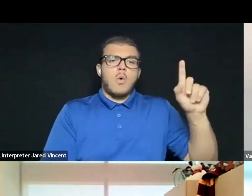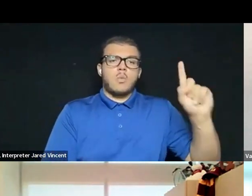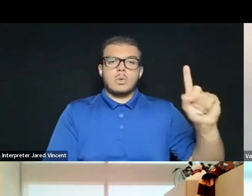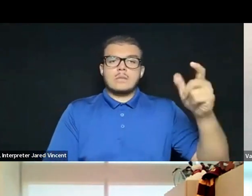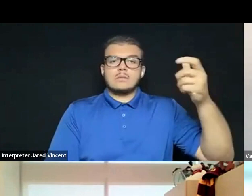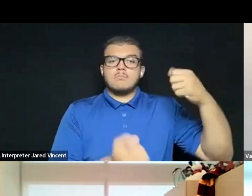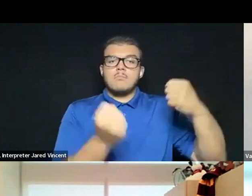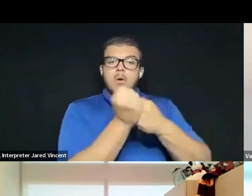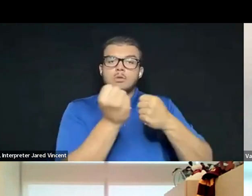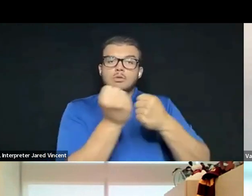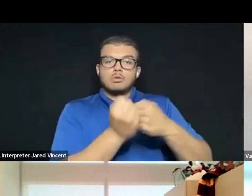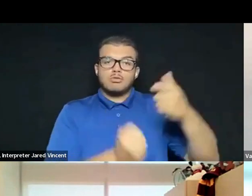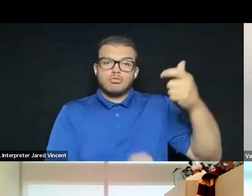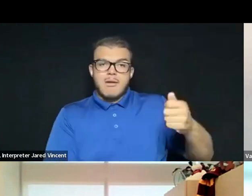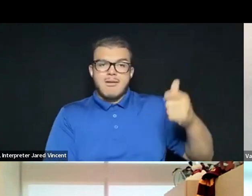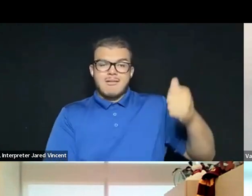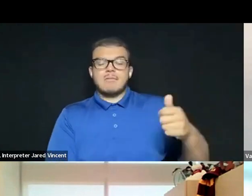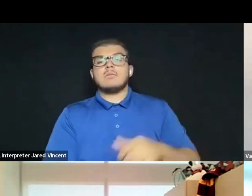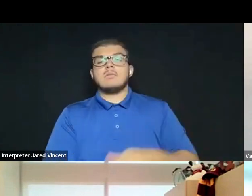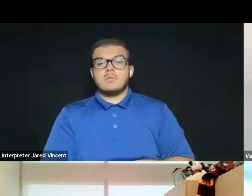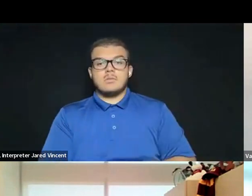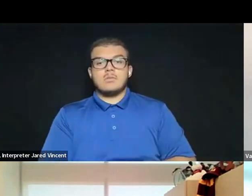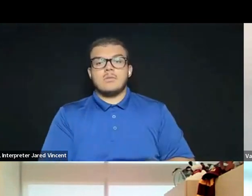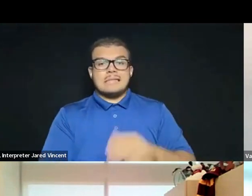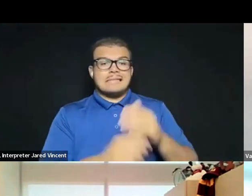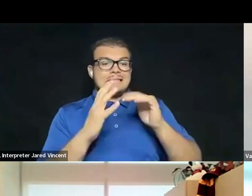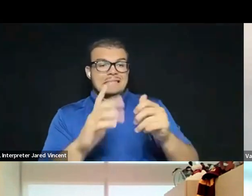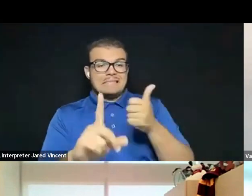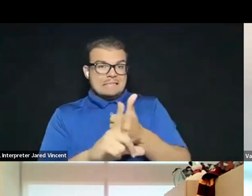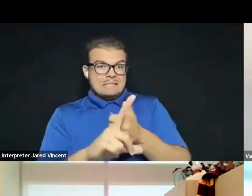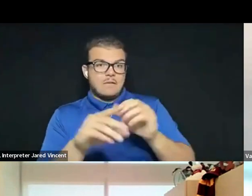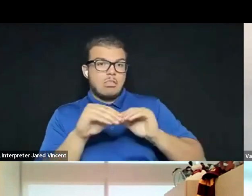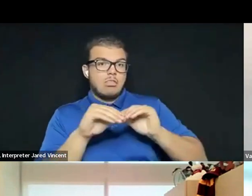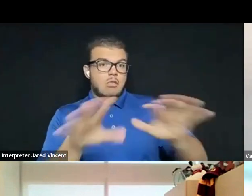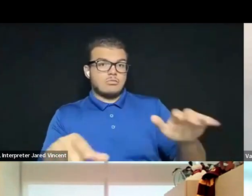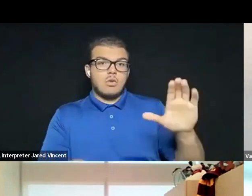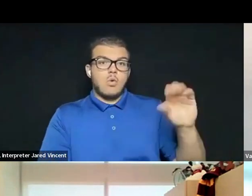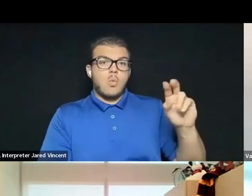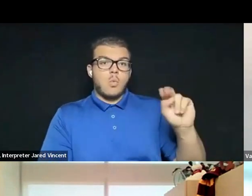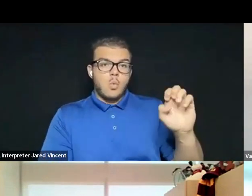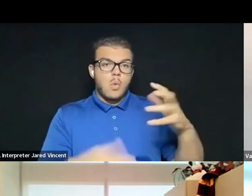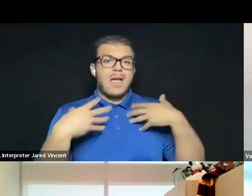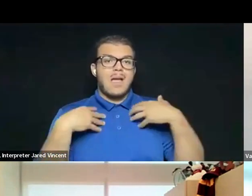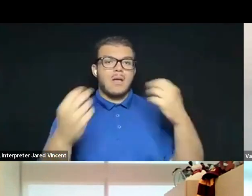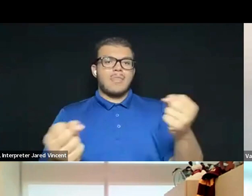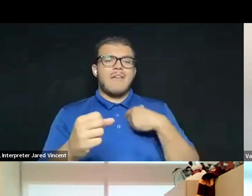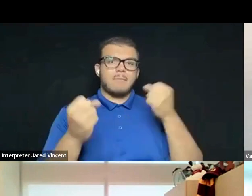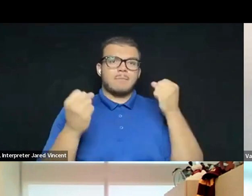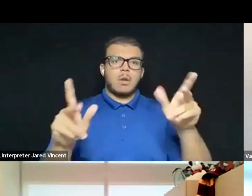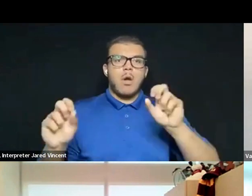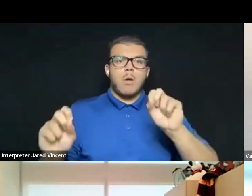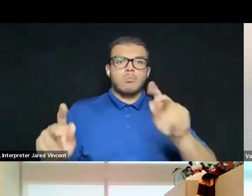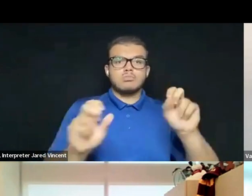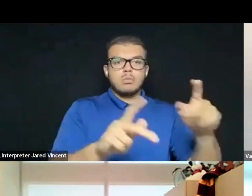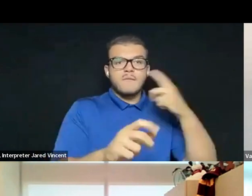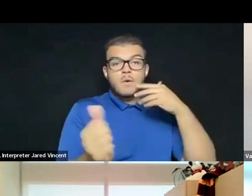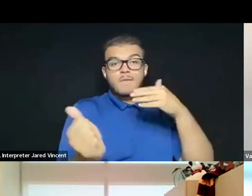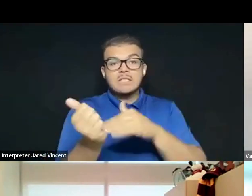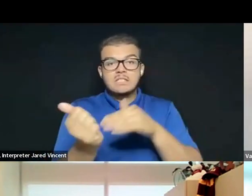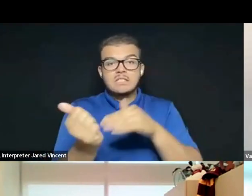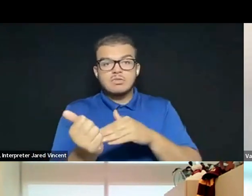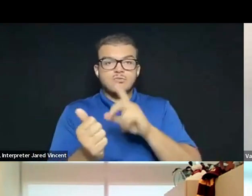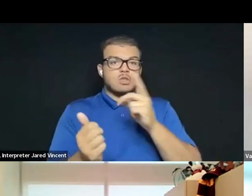grant, and the study was launched at Cone Health, there were opportunities for physicians to